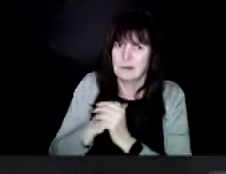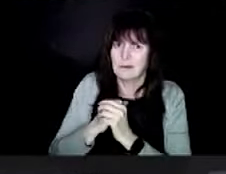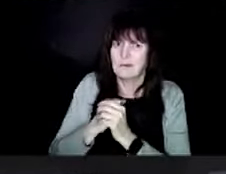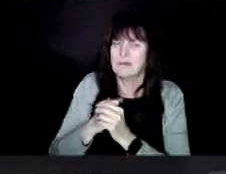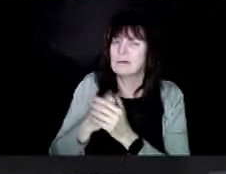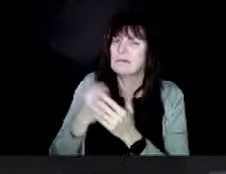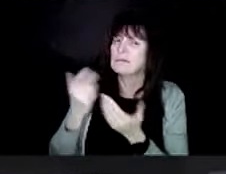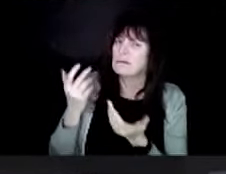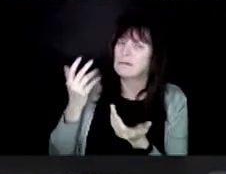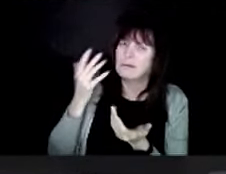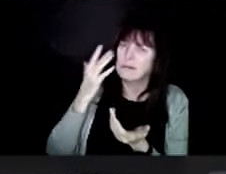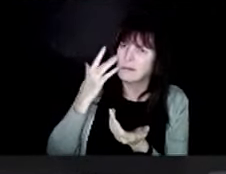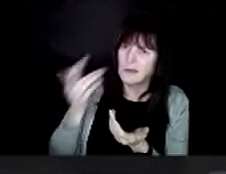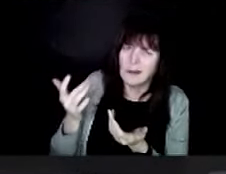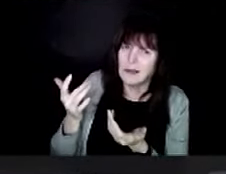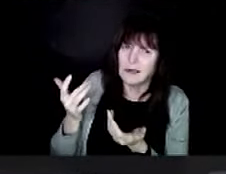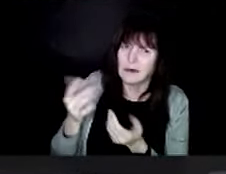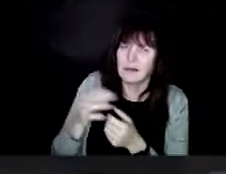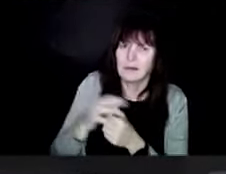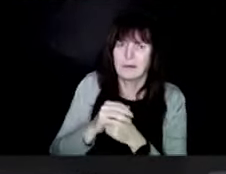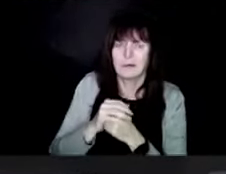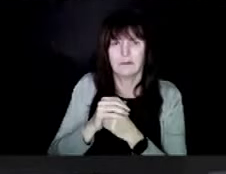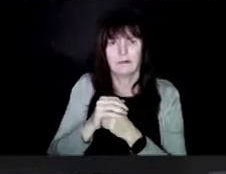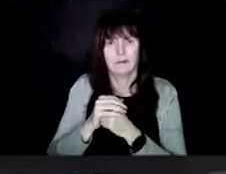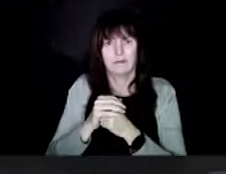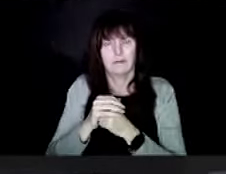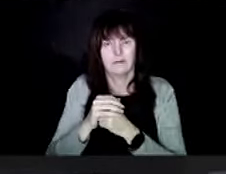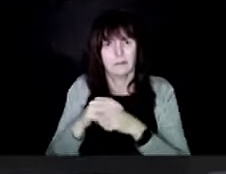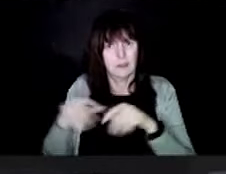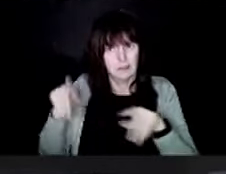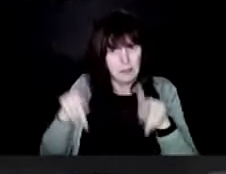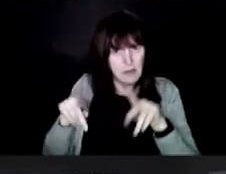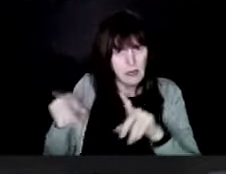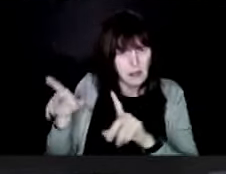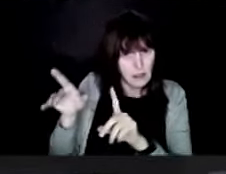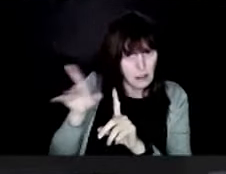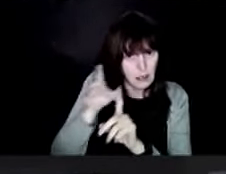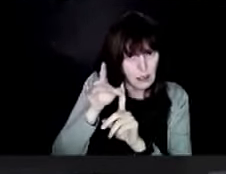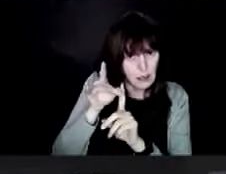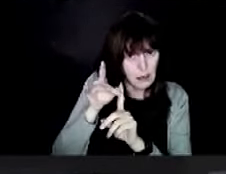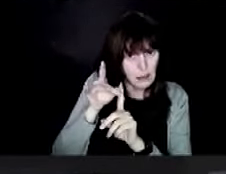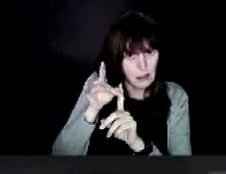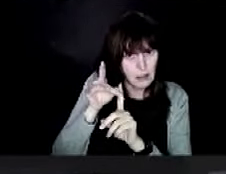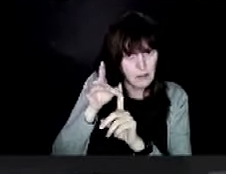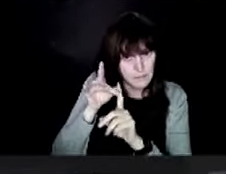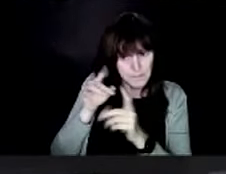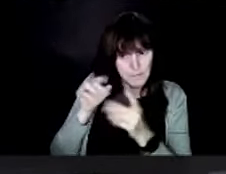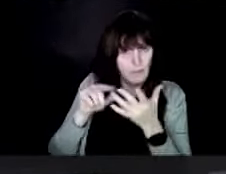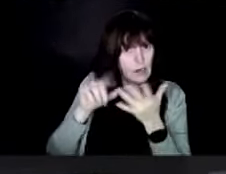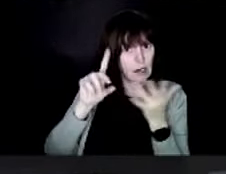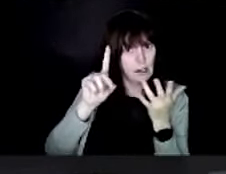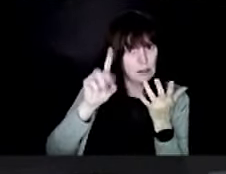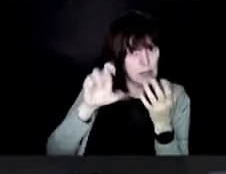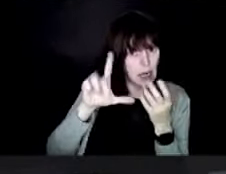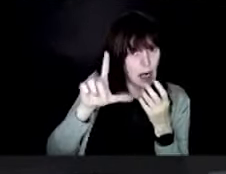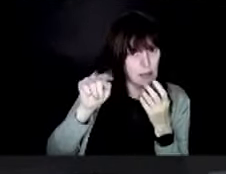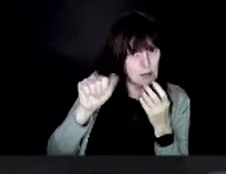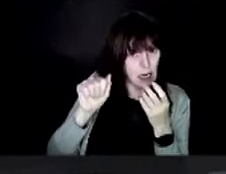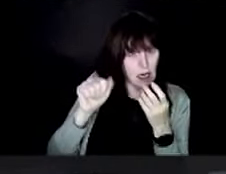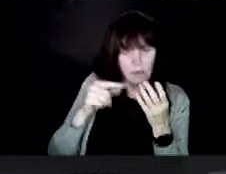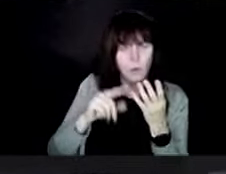to people who got infected with Delta weeks or even months ago? Or is Omicron behind this? And any